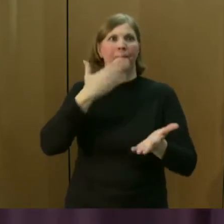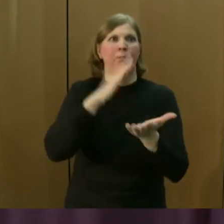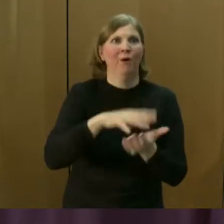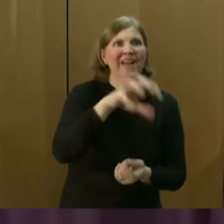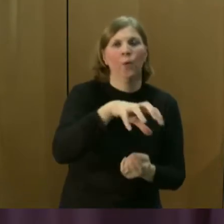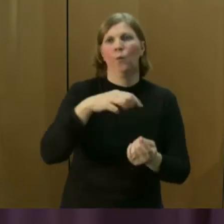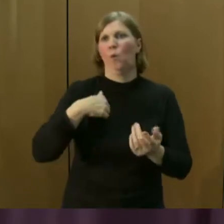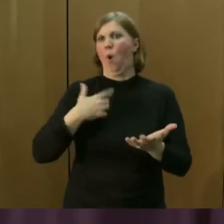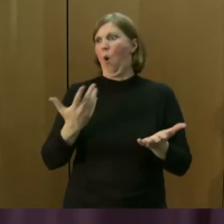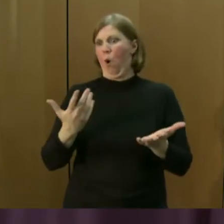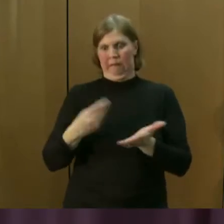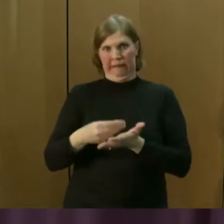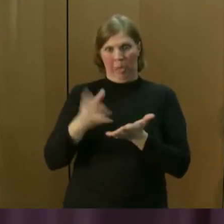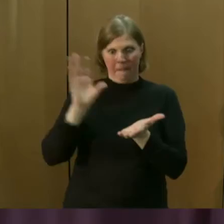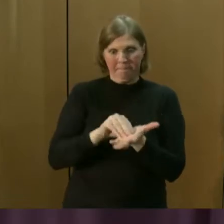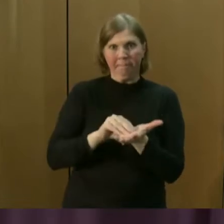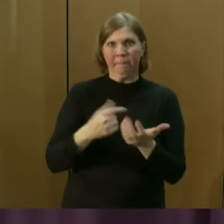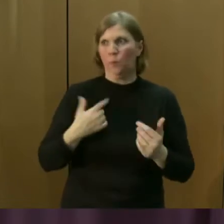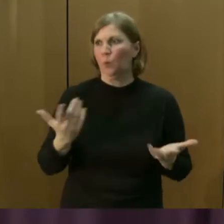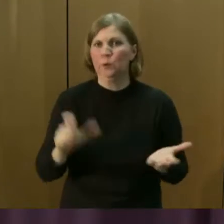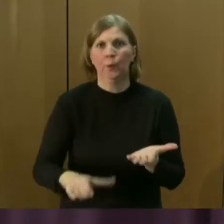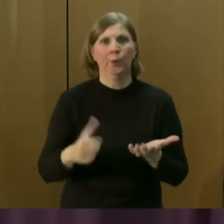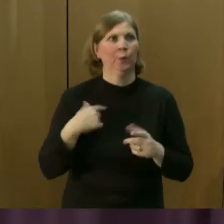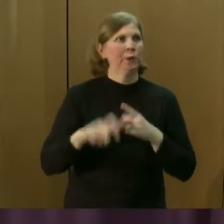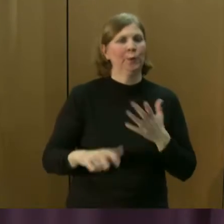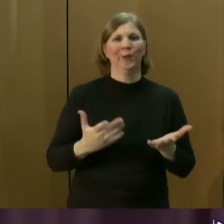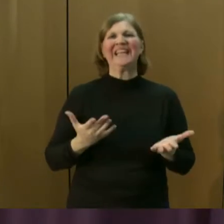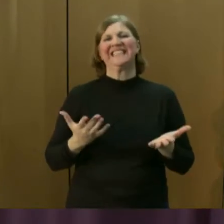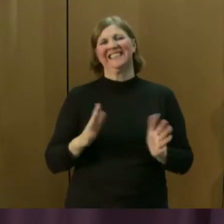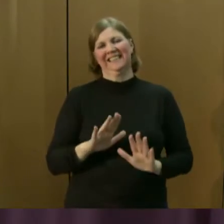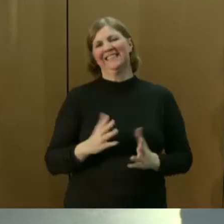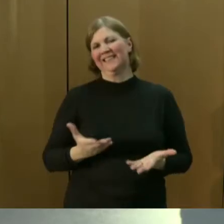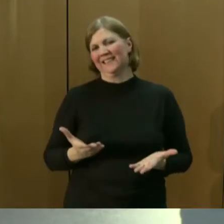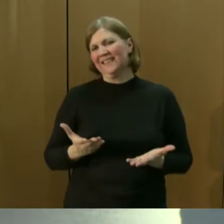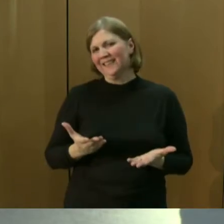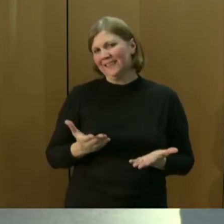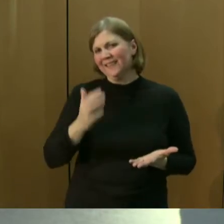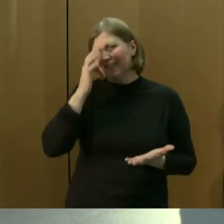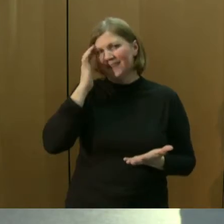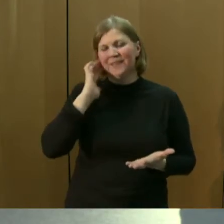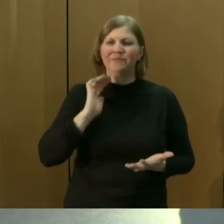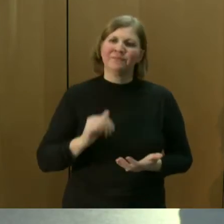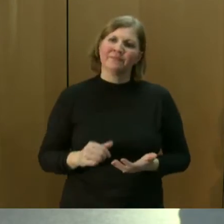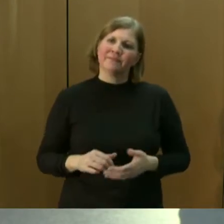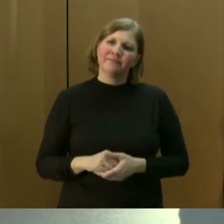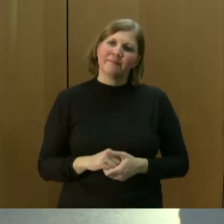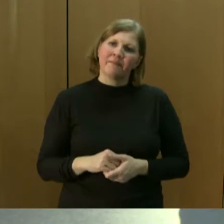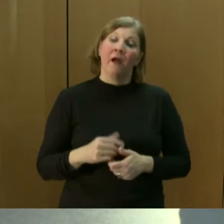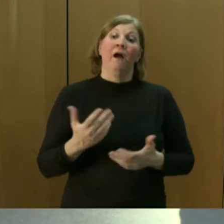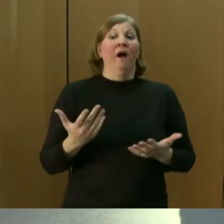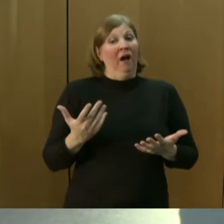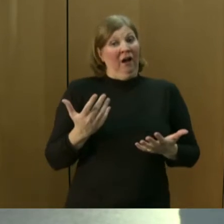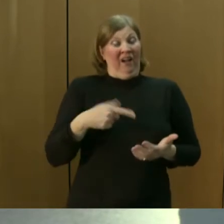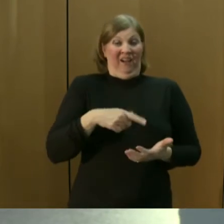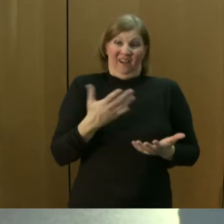and then make your venue tell you can't have that, because that's just heartbreaking. Because you would always be trying to accommodate a company. You would always be trying to